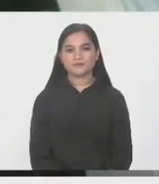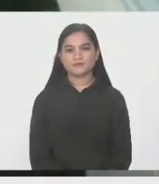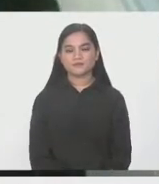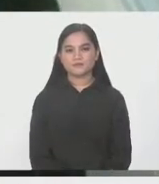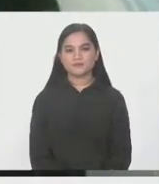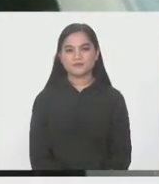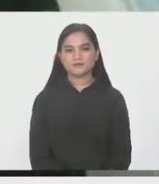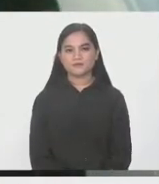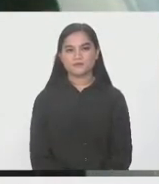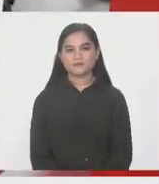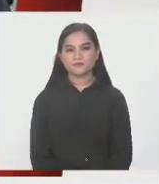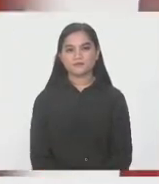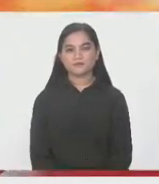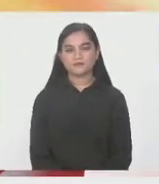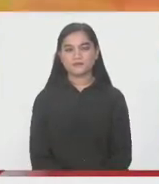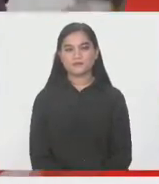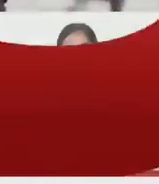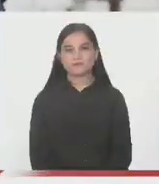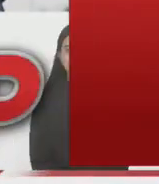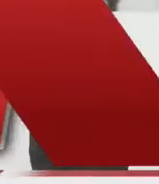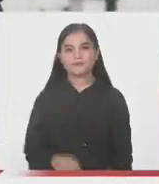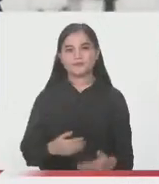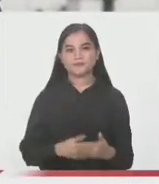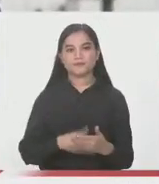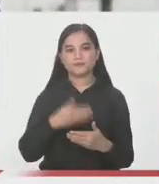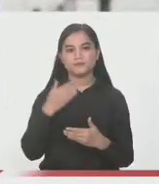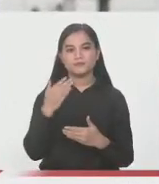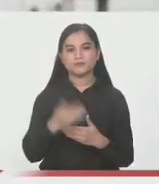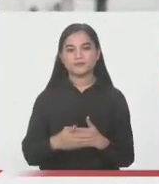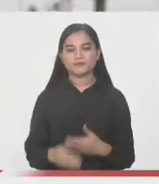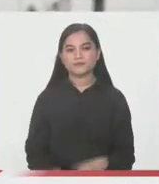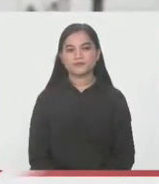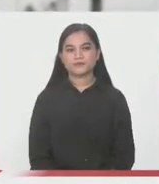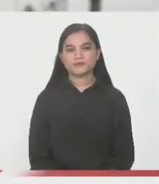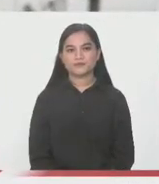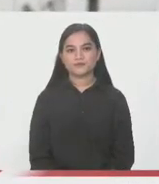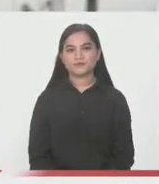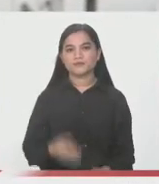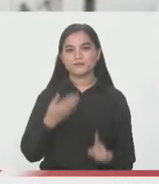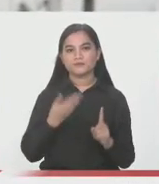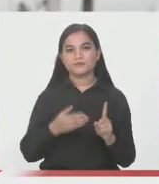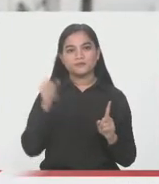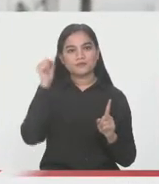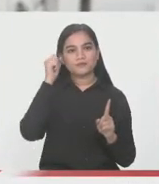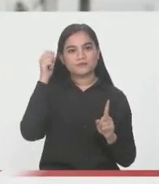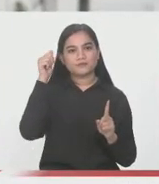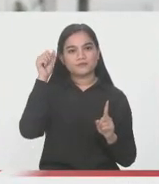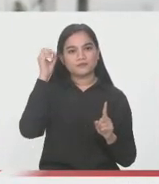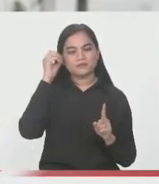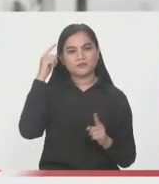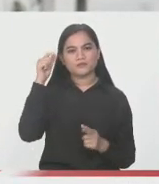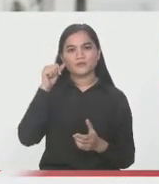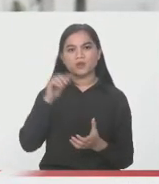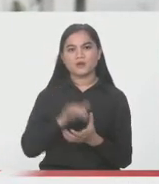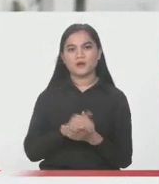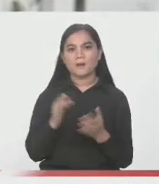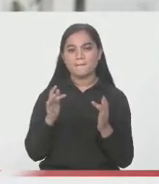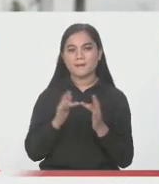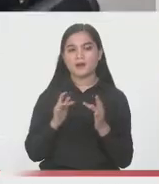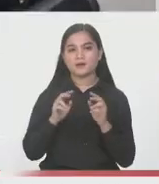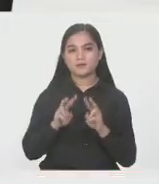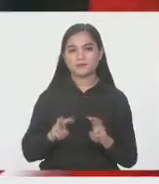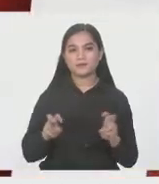the rumble. We are seeing... Coming right up, Shohei Ohtani's wife sends the internet on an